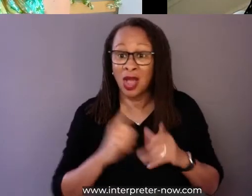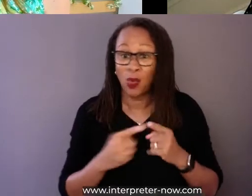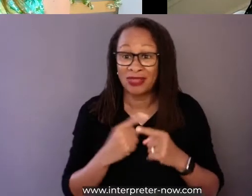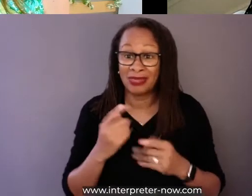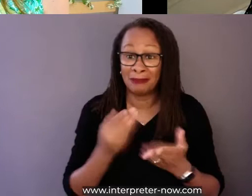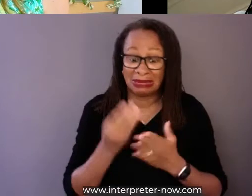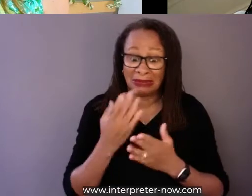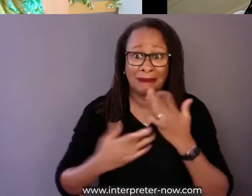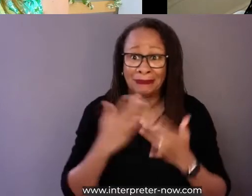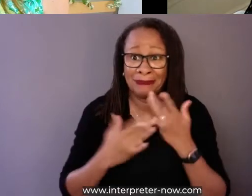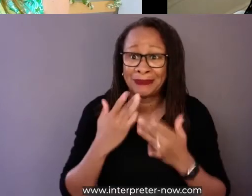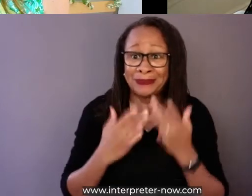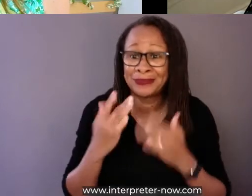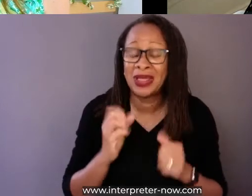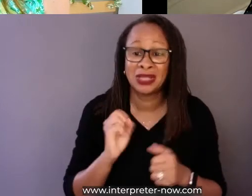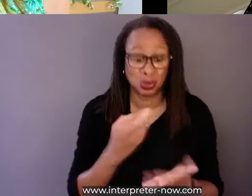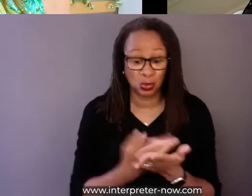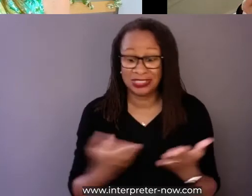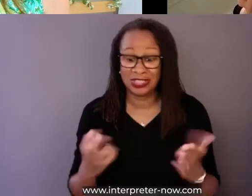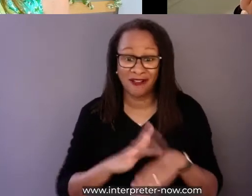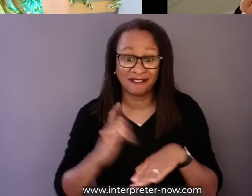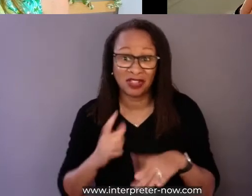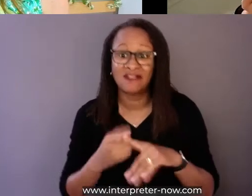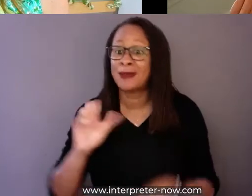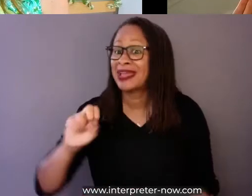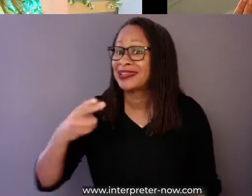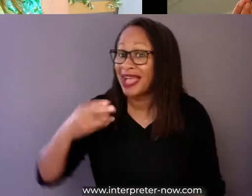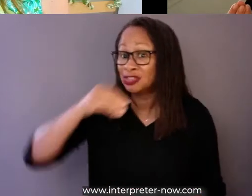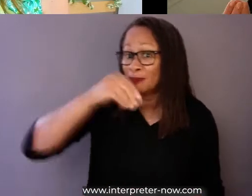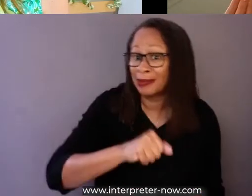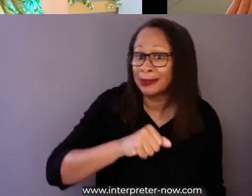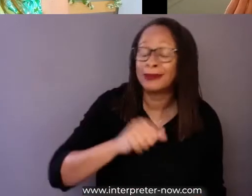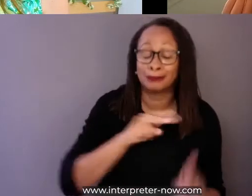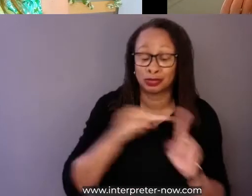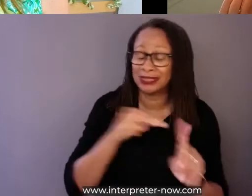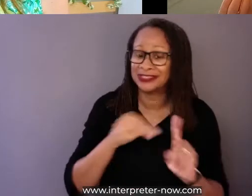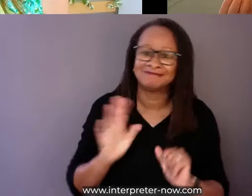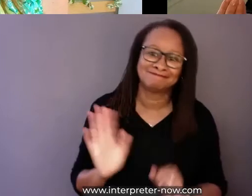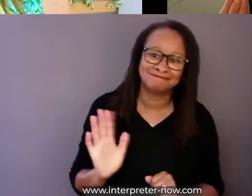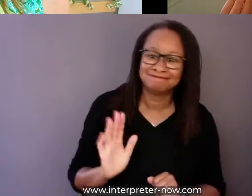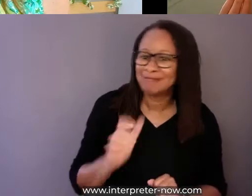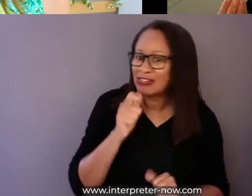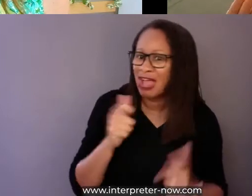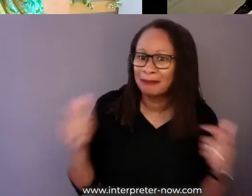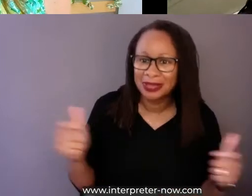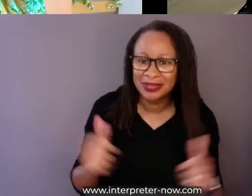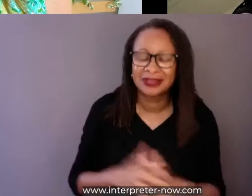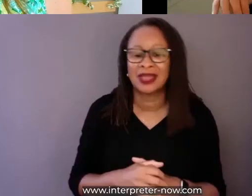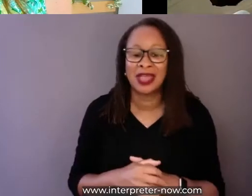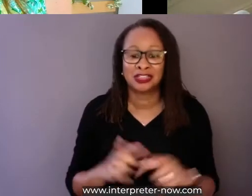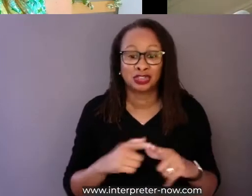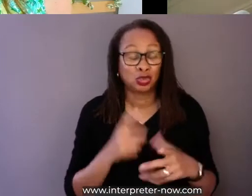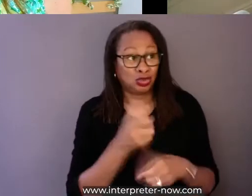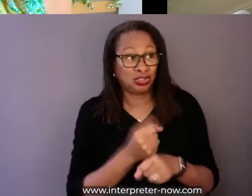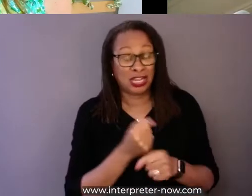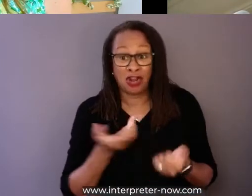flow wasn't very high. So the resources available from a cash compensation perspective, you had to, in order to take an offer